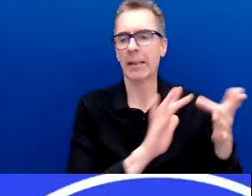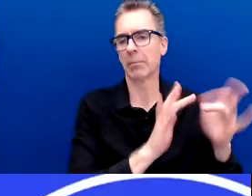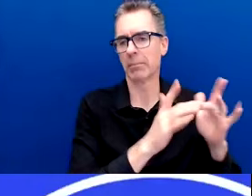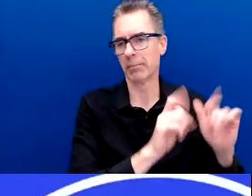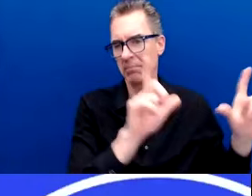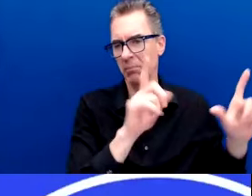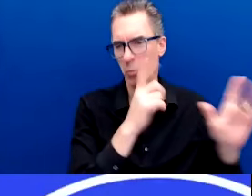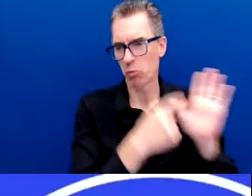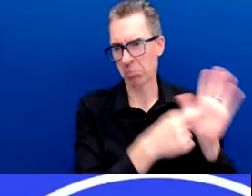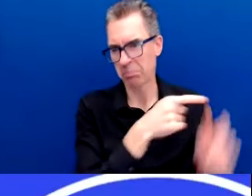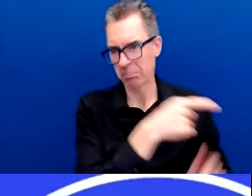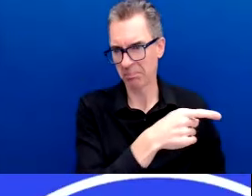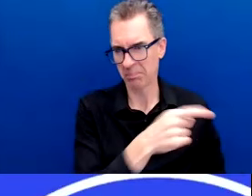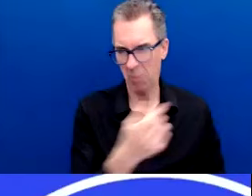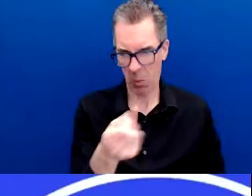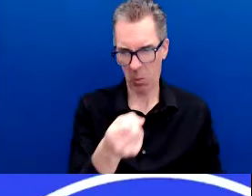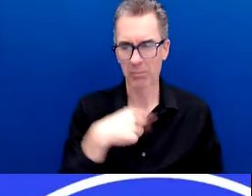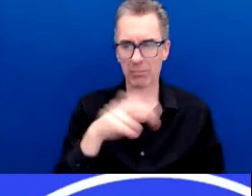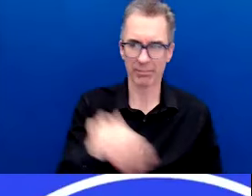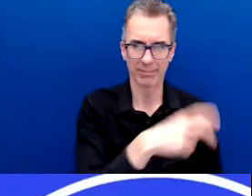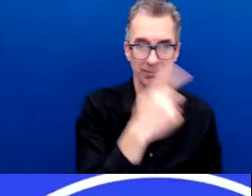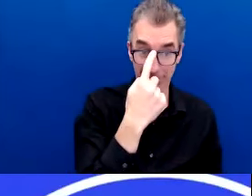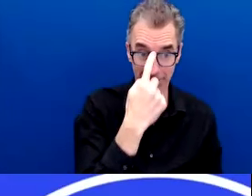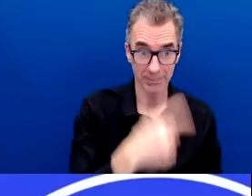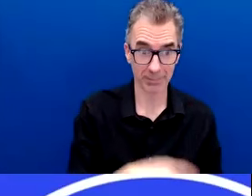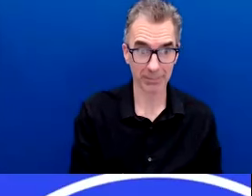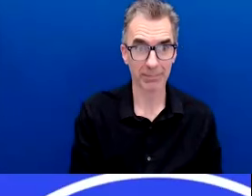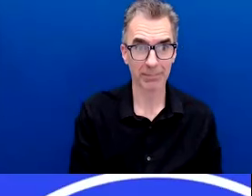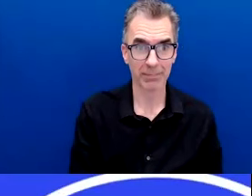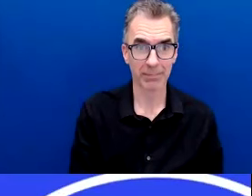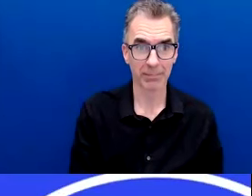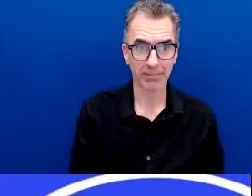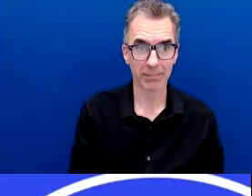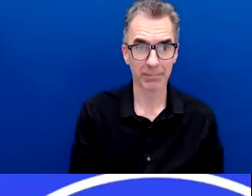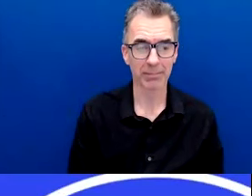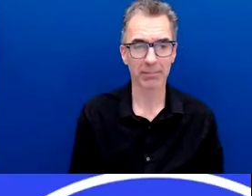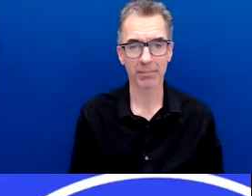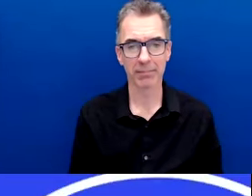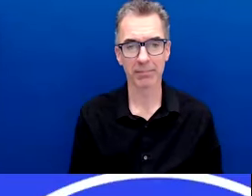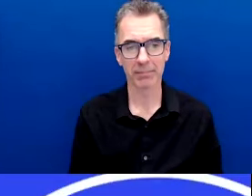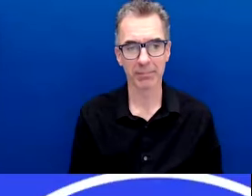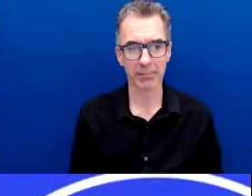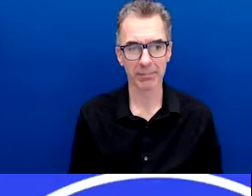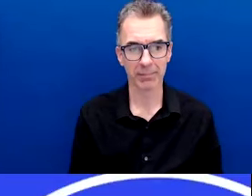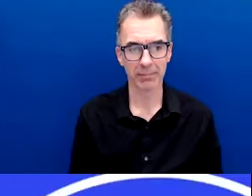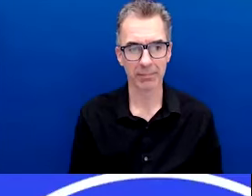switch to our participatory video. Aha.